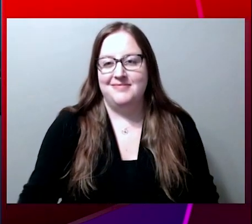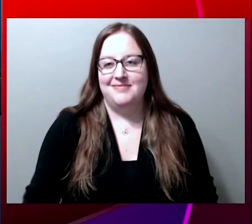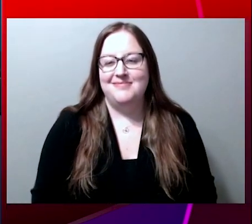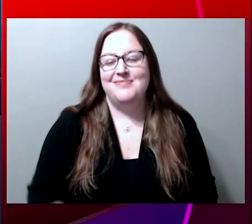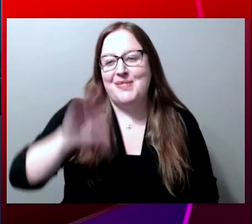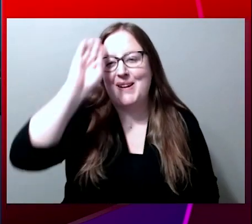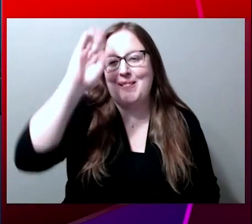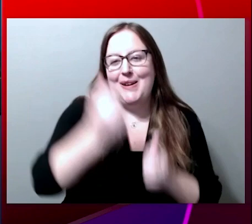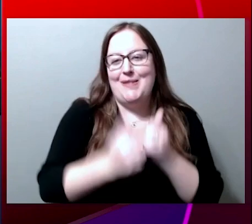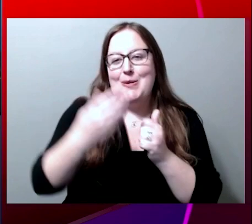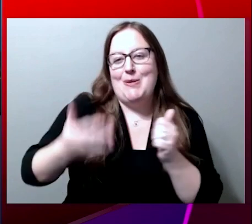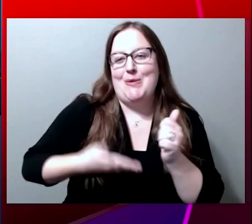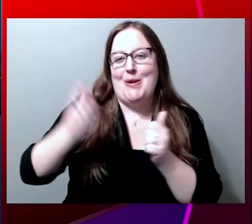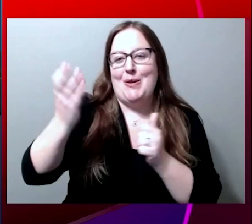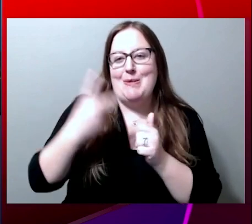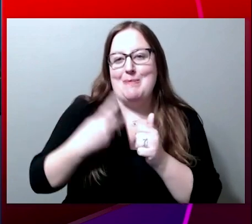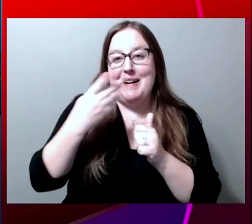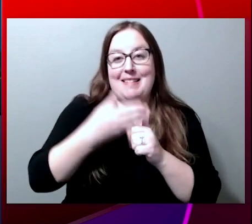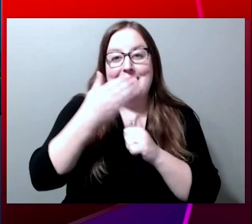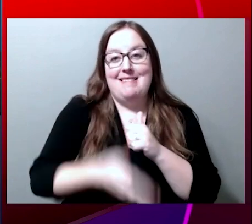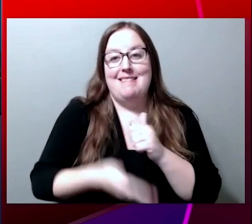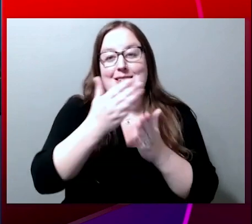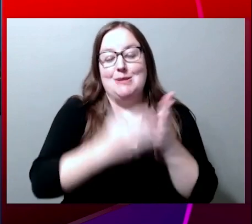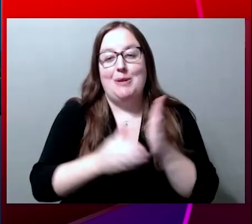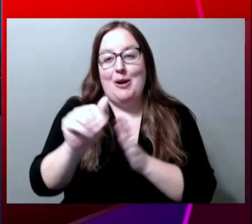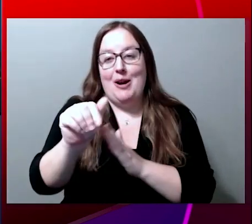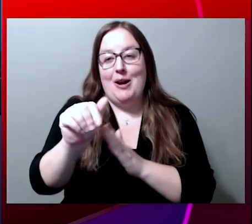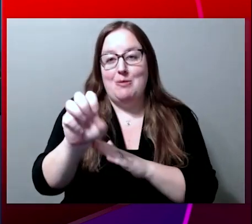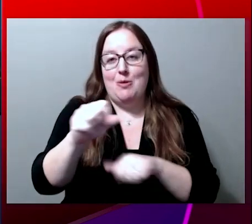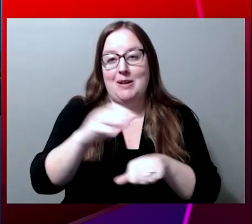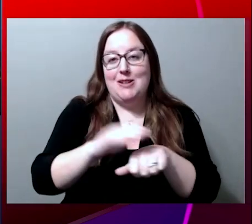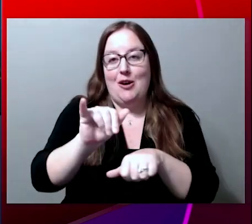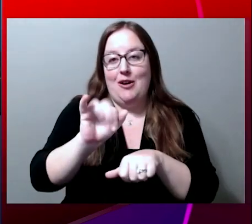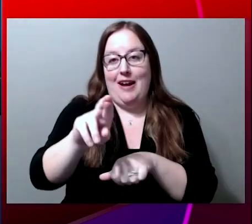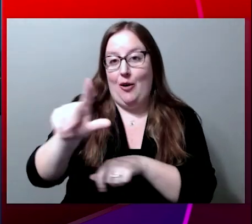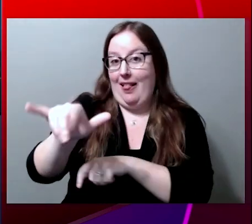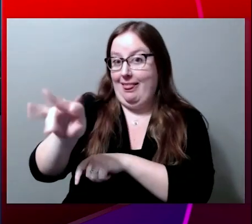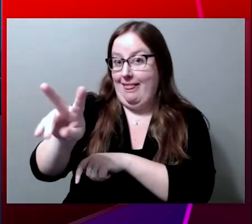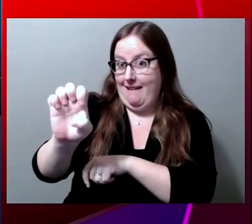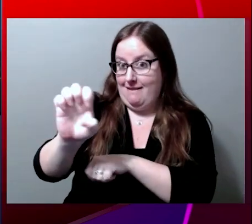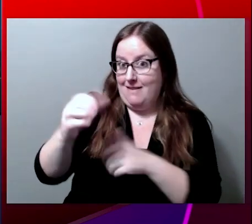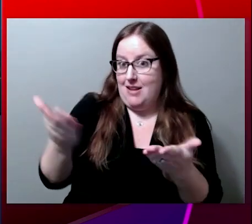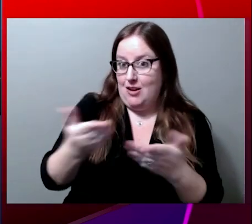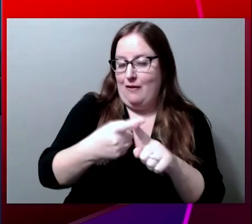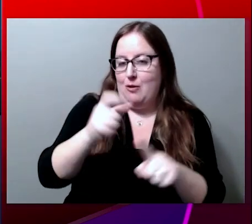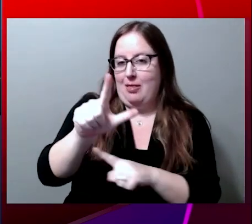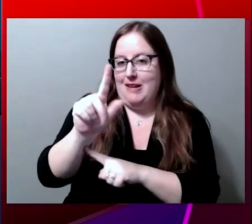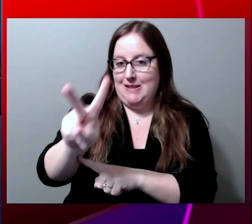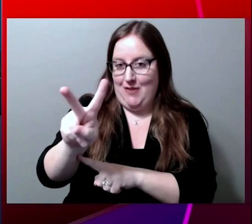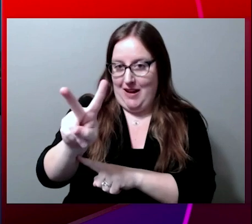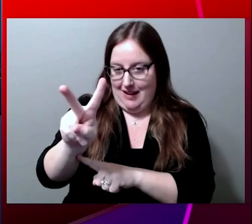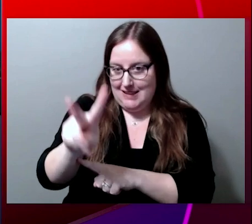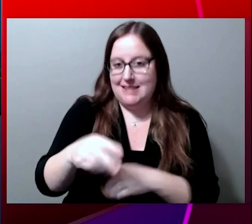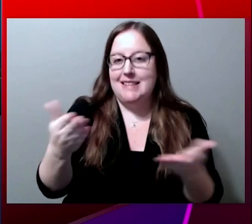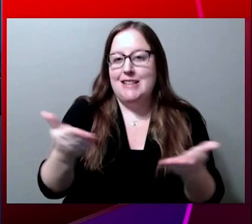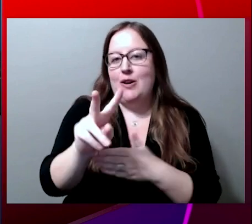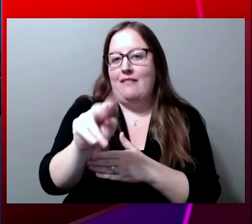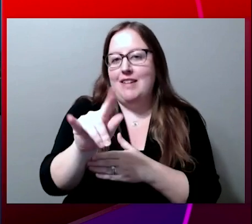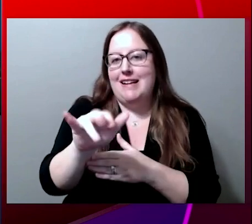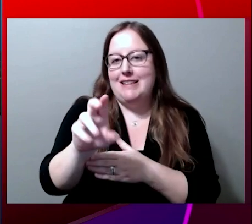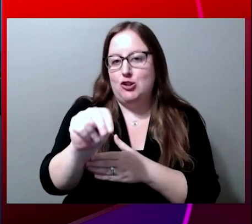everyone, welcome back to the next segment of AWS On Air. We are live from Las Vegas, Nevada at the Venetian for